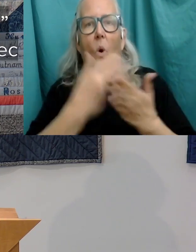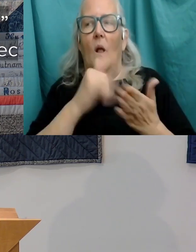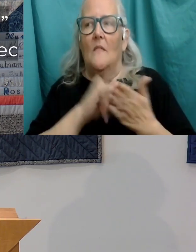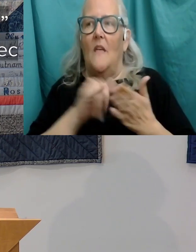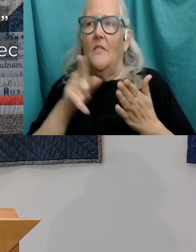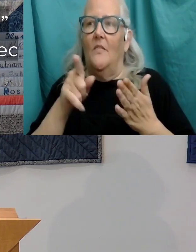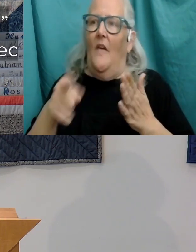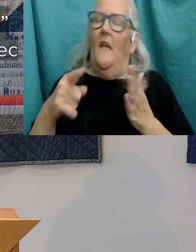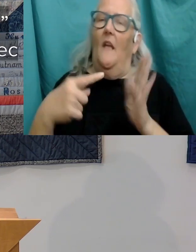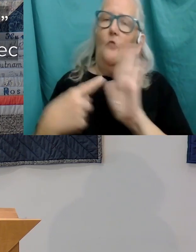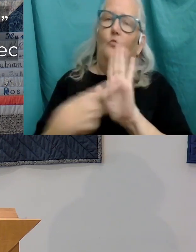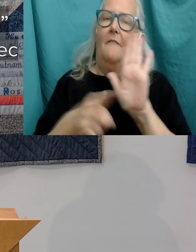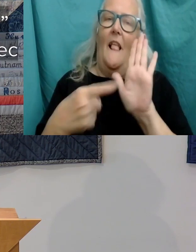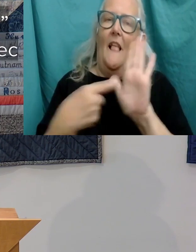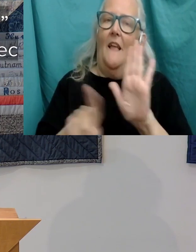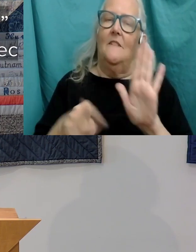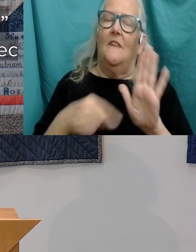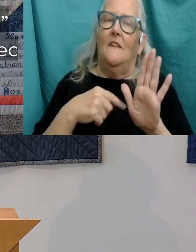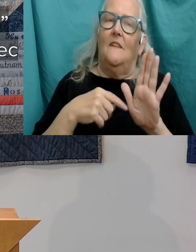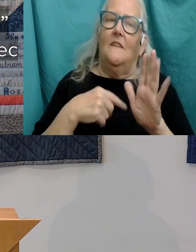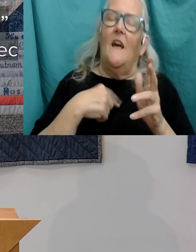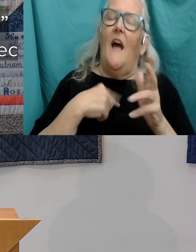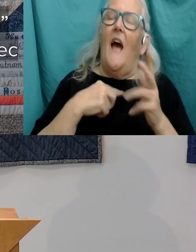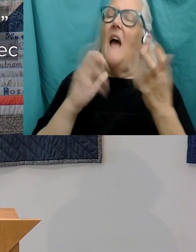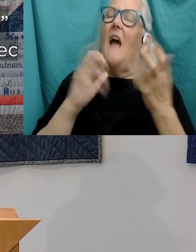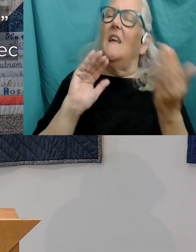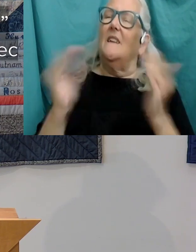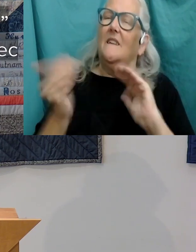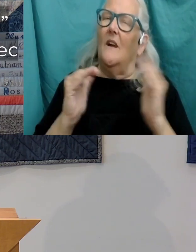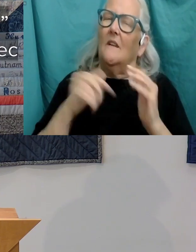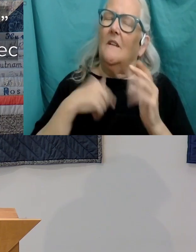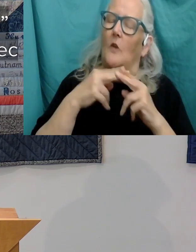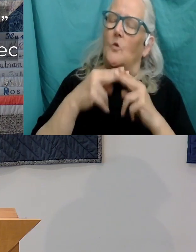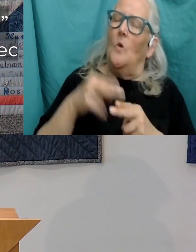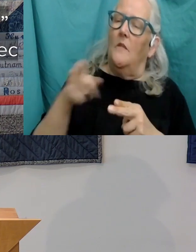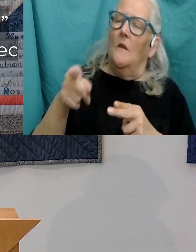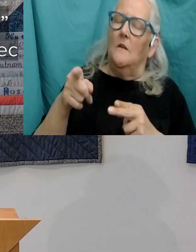by way of contrast to utopias, heterotopias.